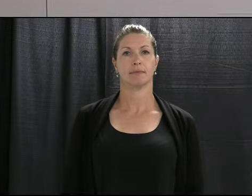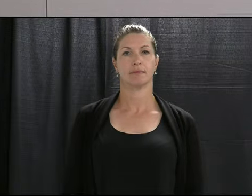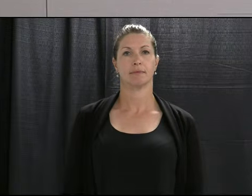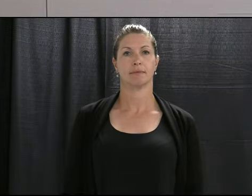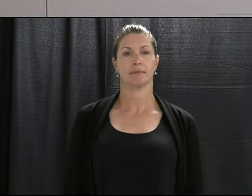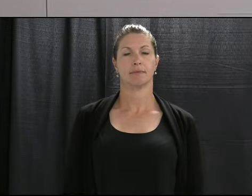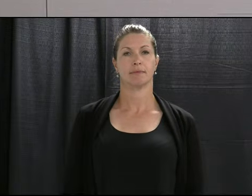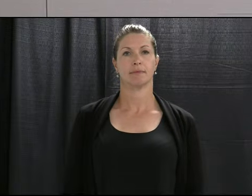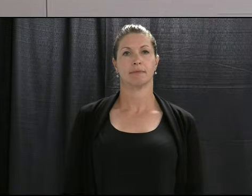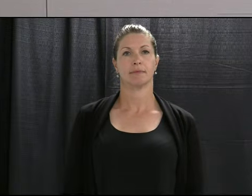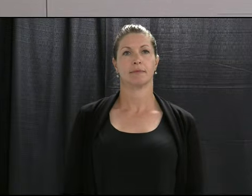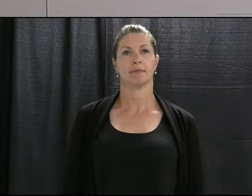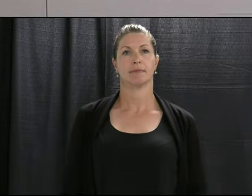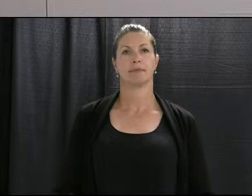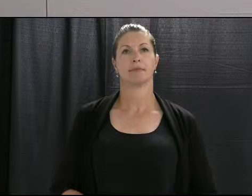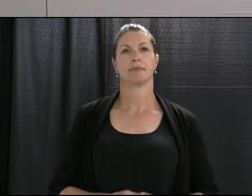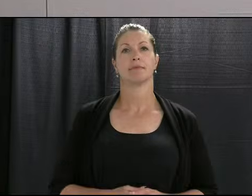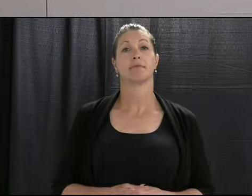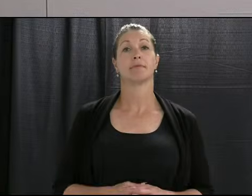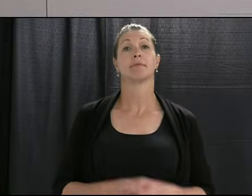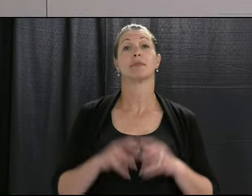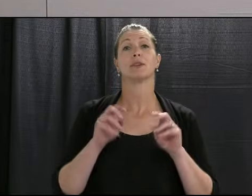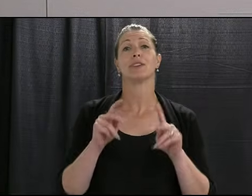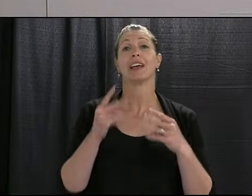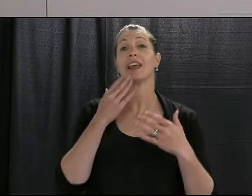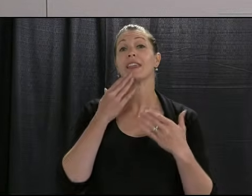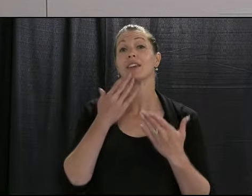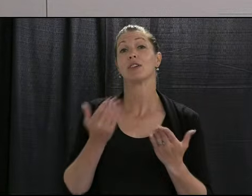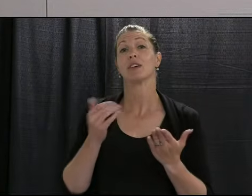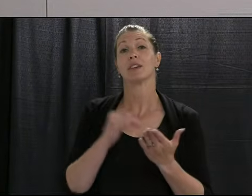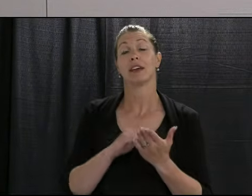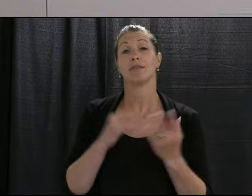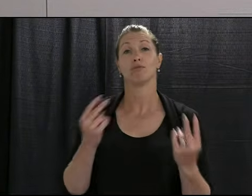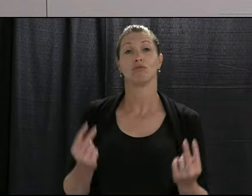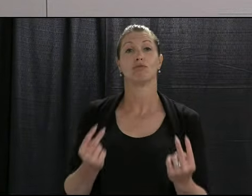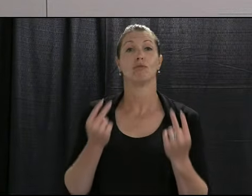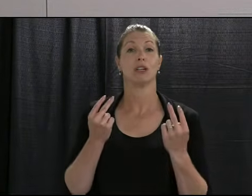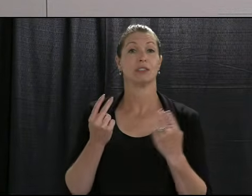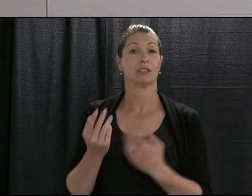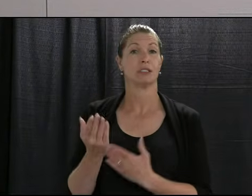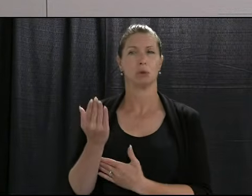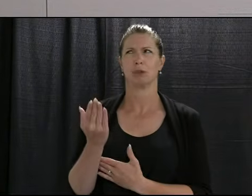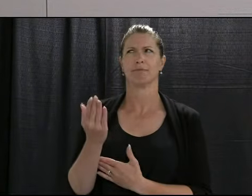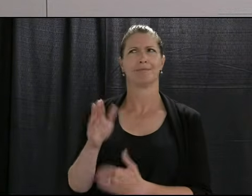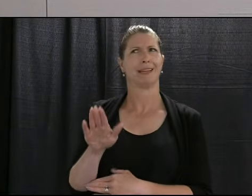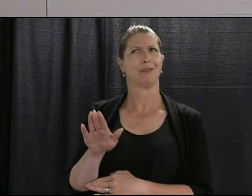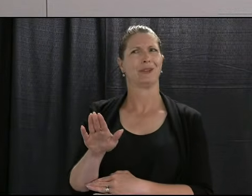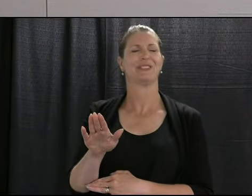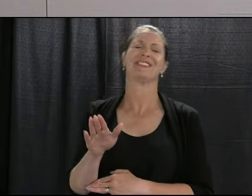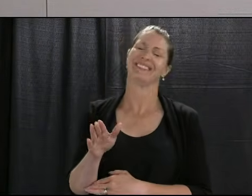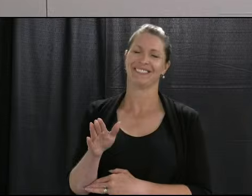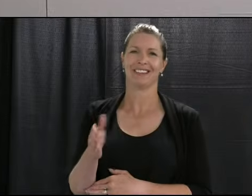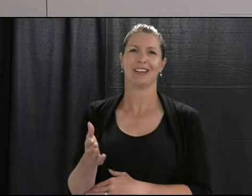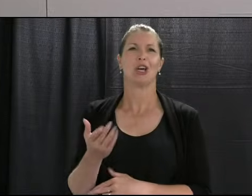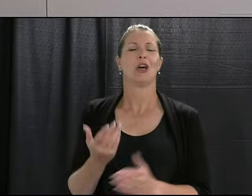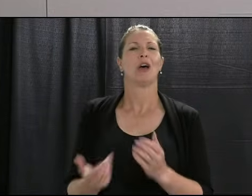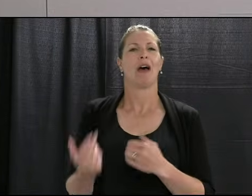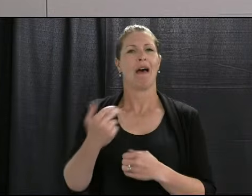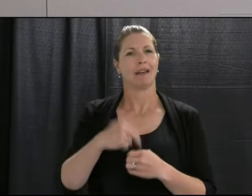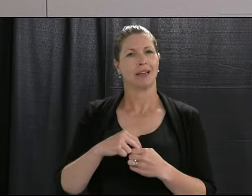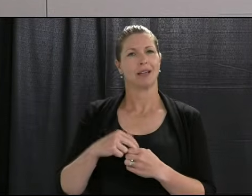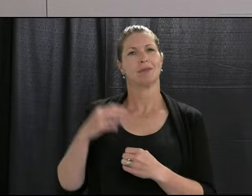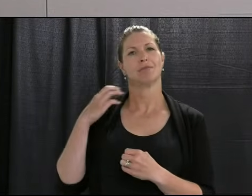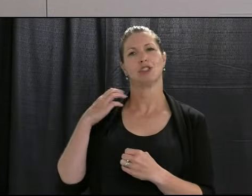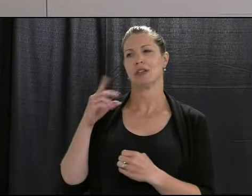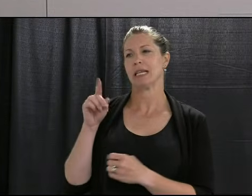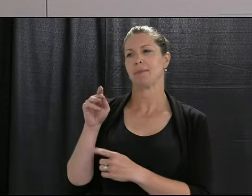Everybody ready? Okay, thanks again, everybody, for coming this morning or this afternoon. Joining me again, Minister